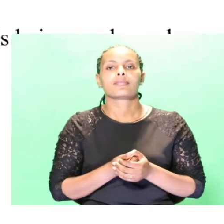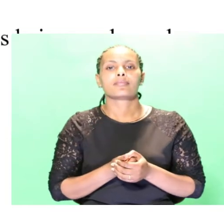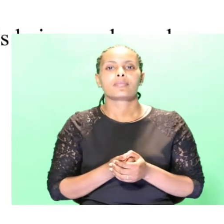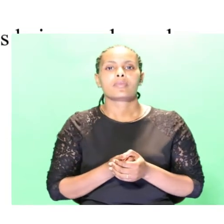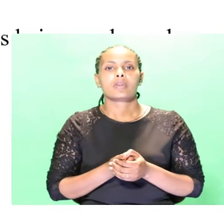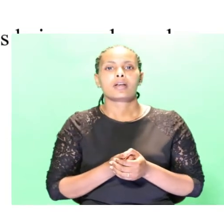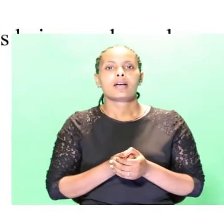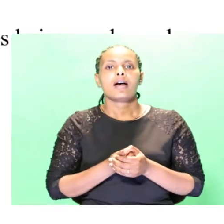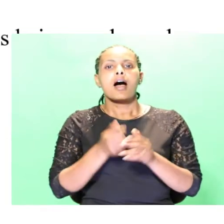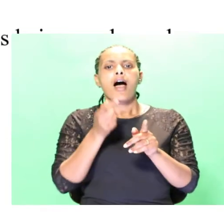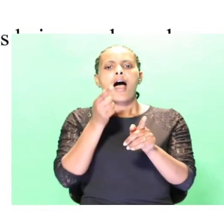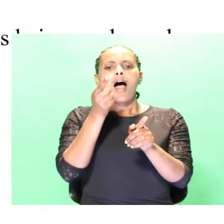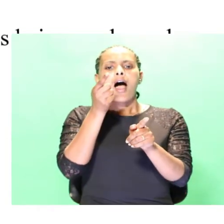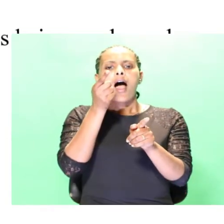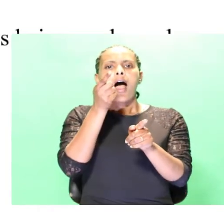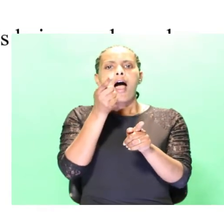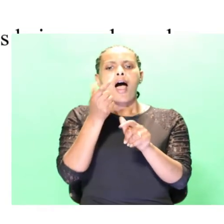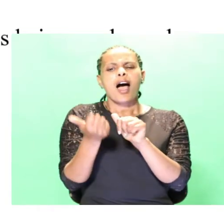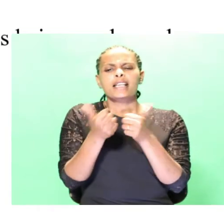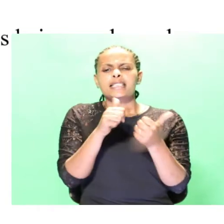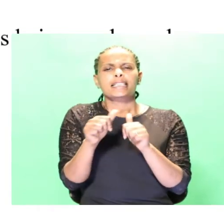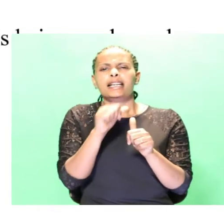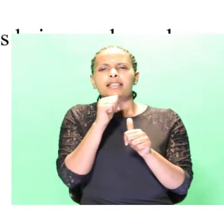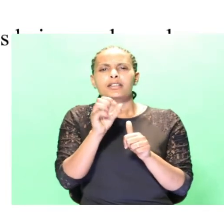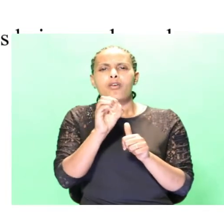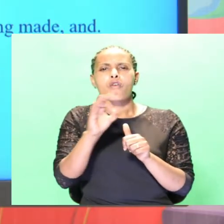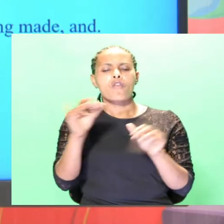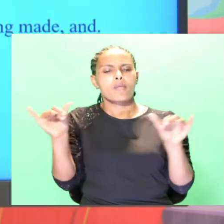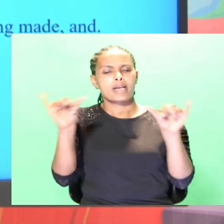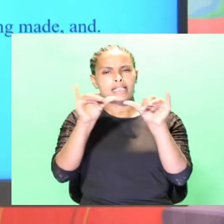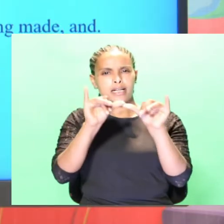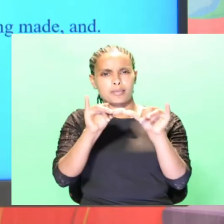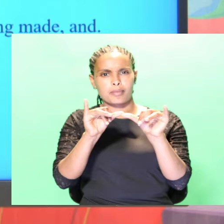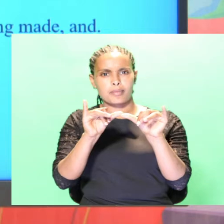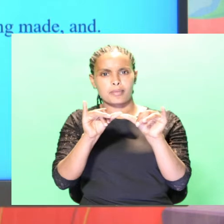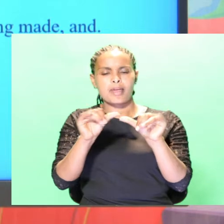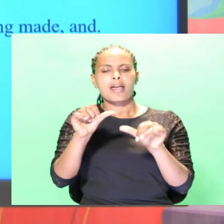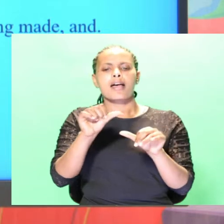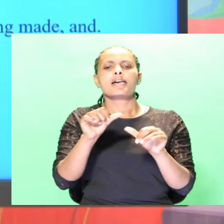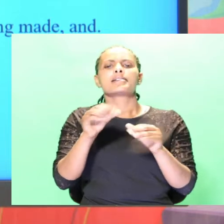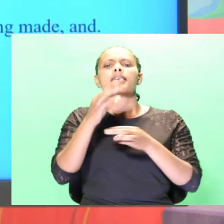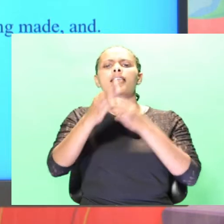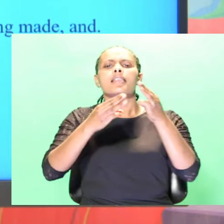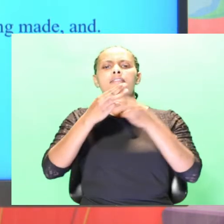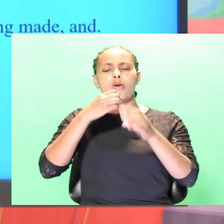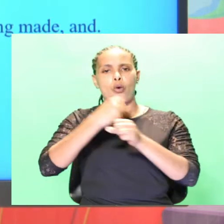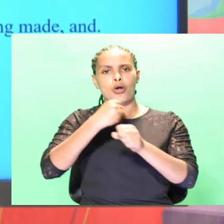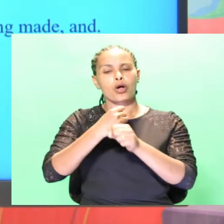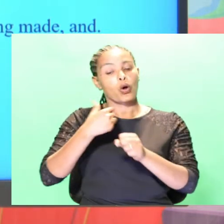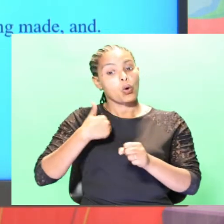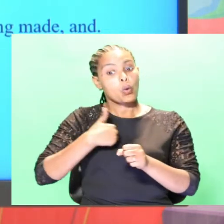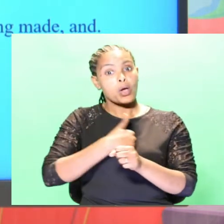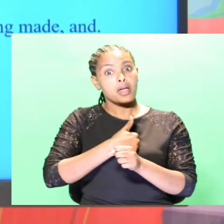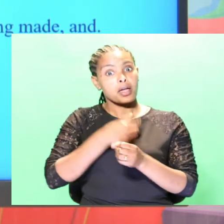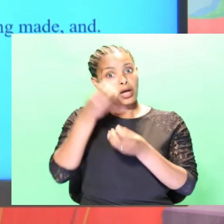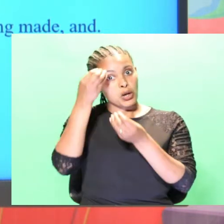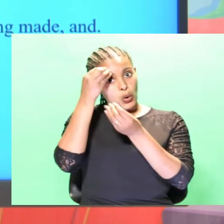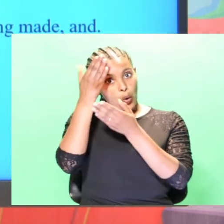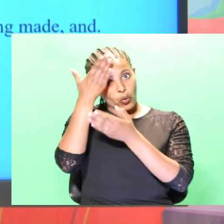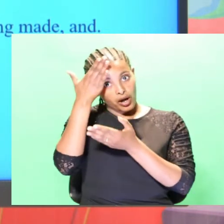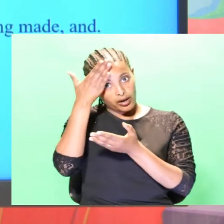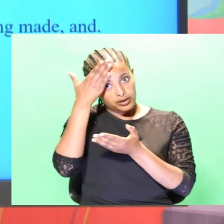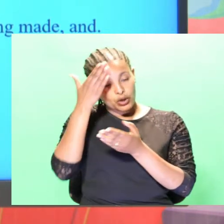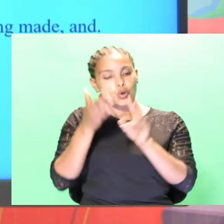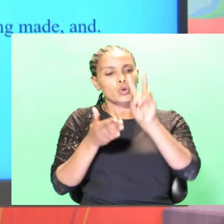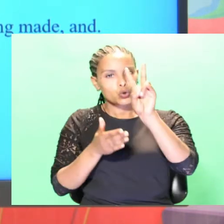Uncertainty in measurements. In scientific work, we recognize